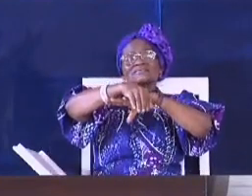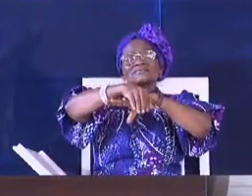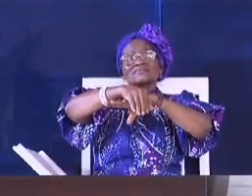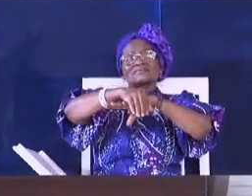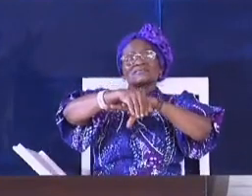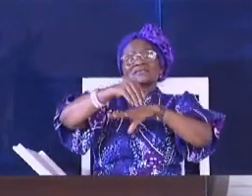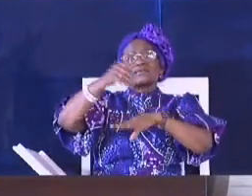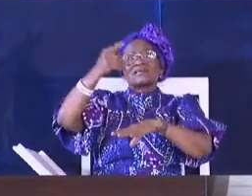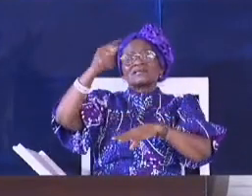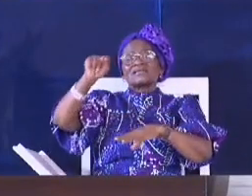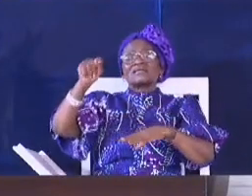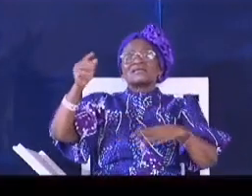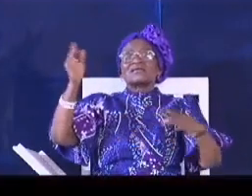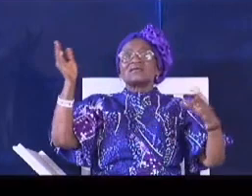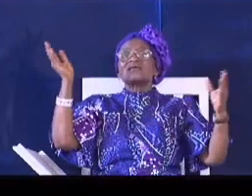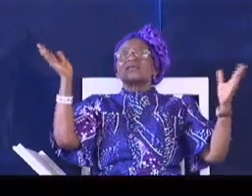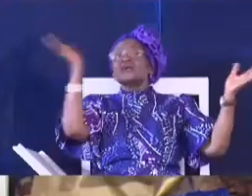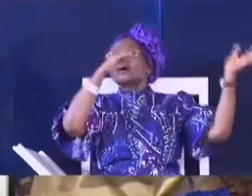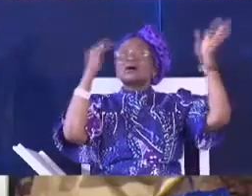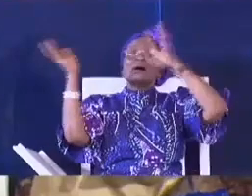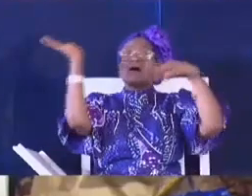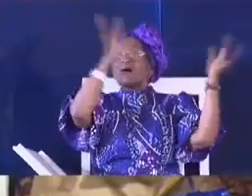the wind is blowing.